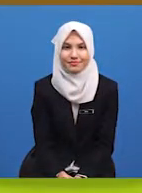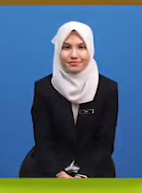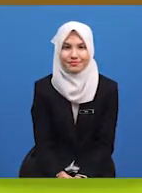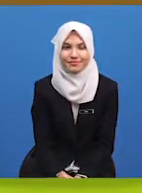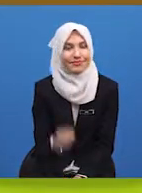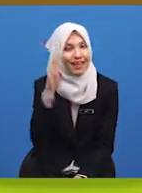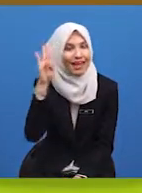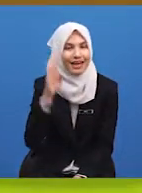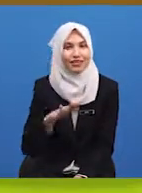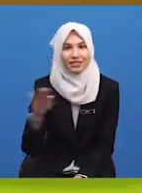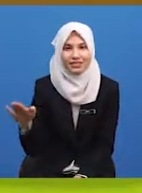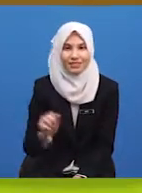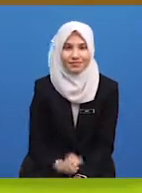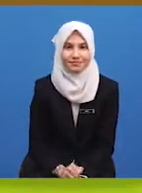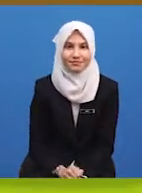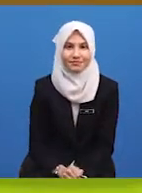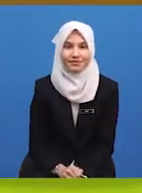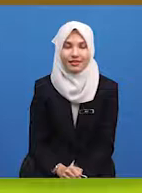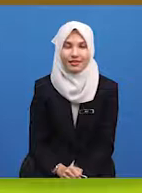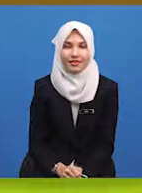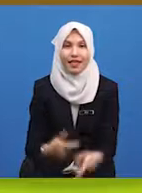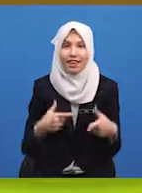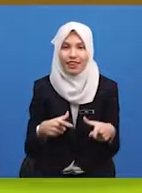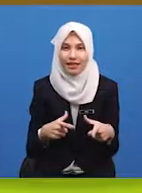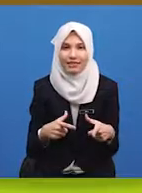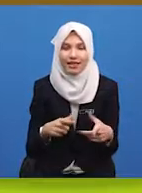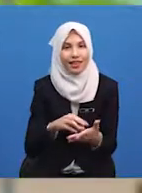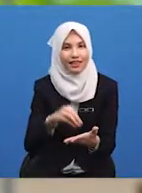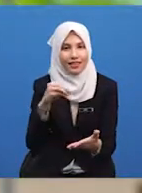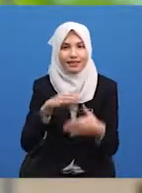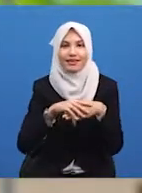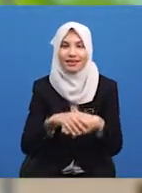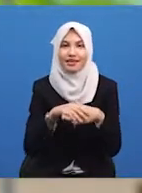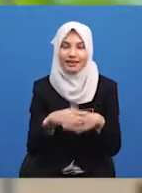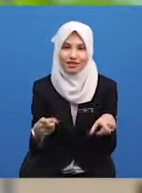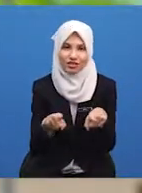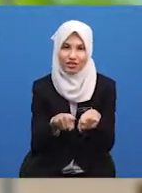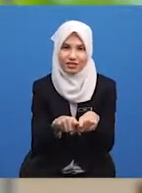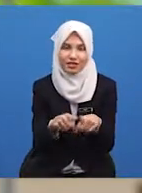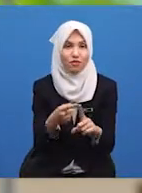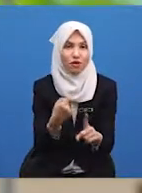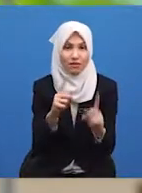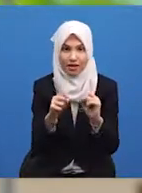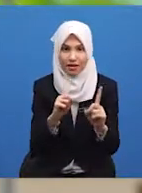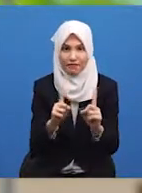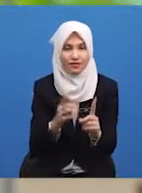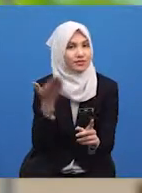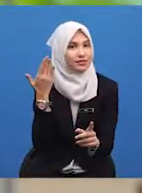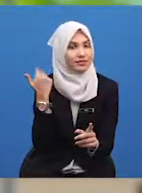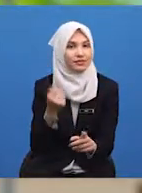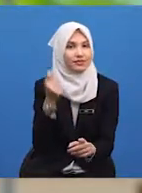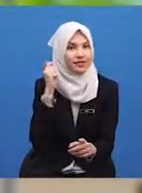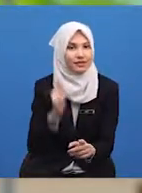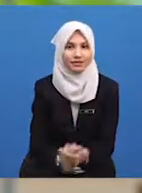Hello, children. Let's learn English together. From the conversation earlier, can